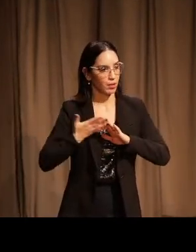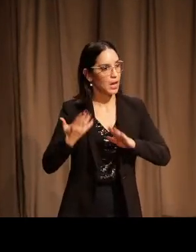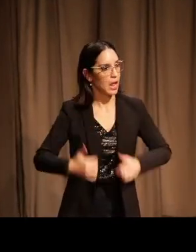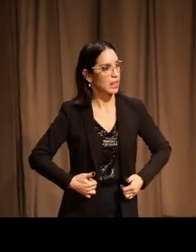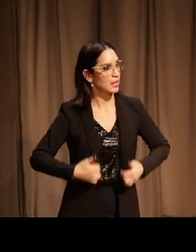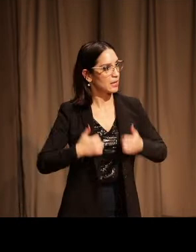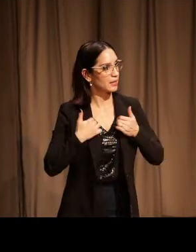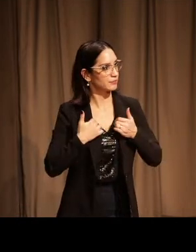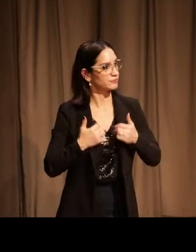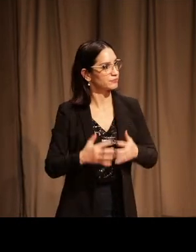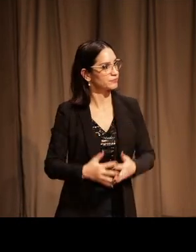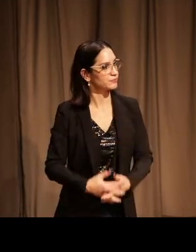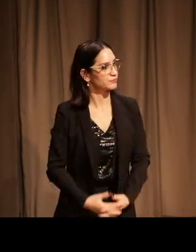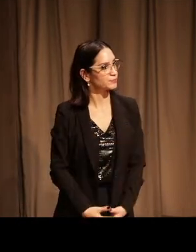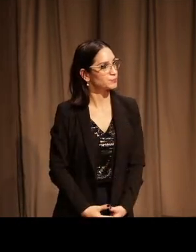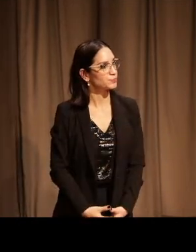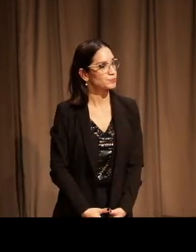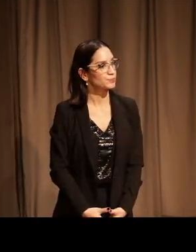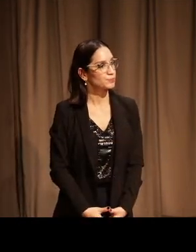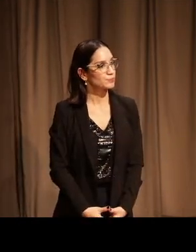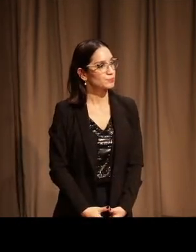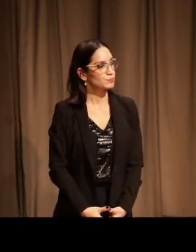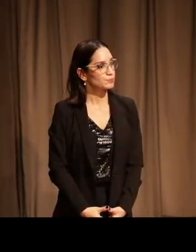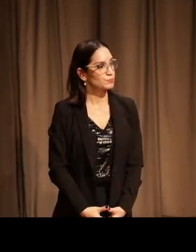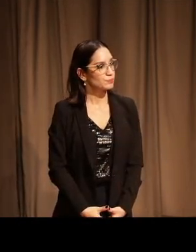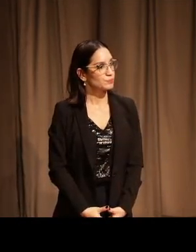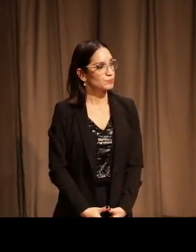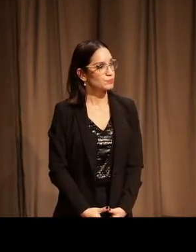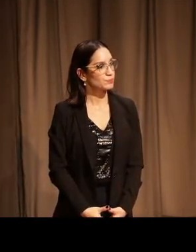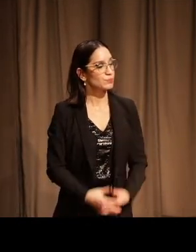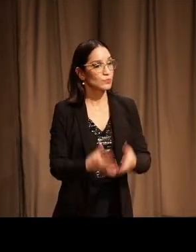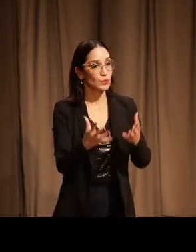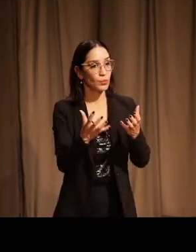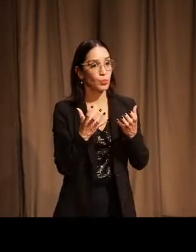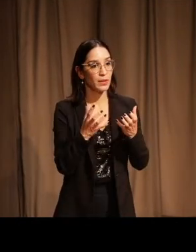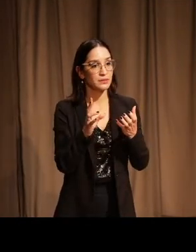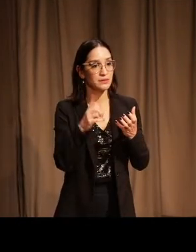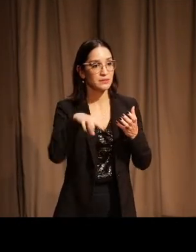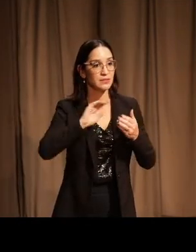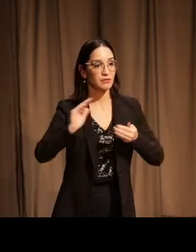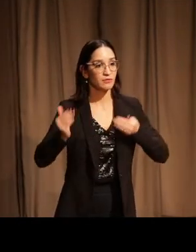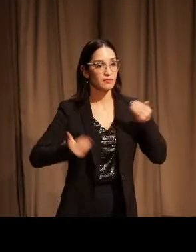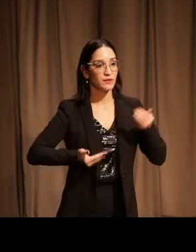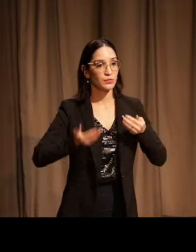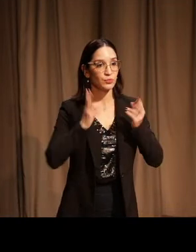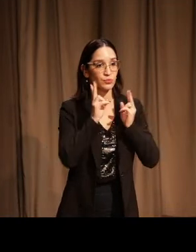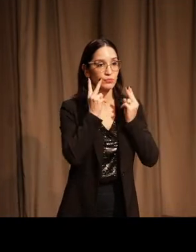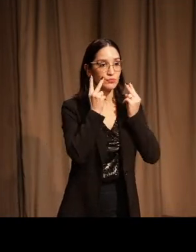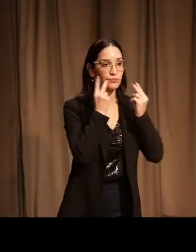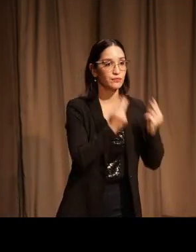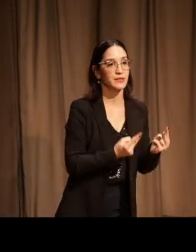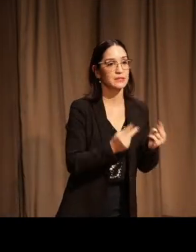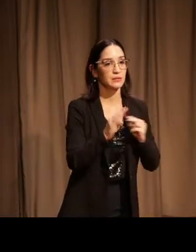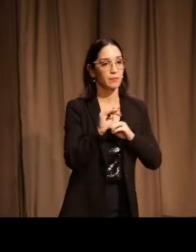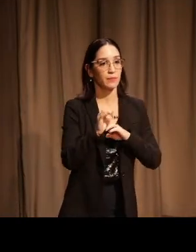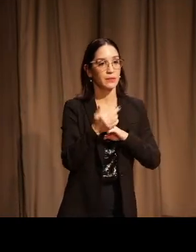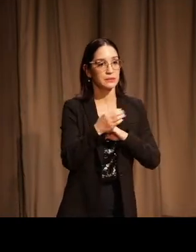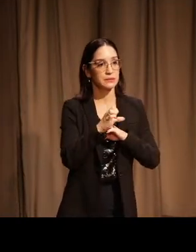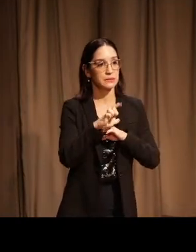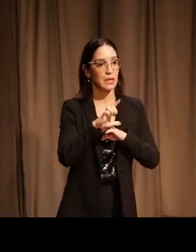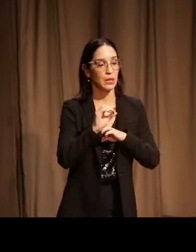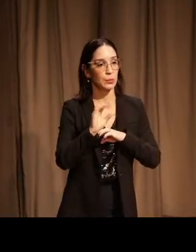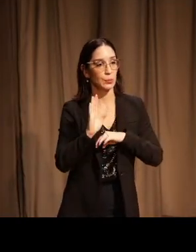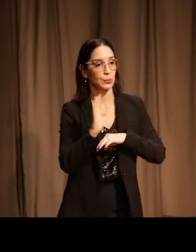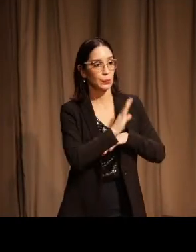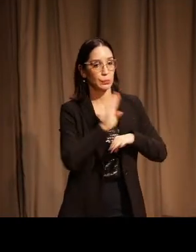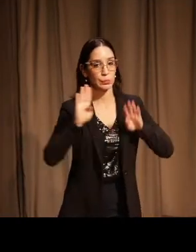I good? think before we give a warm thank you, I just wanted to invite you all, of course, to visit or revisit Marcela's show on the second floor, and